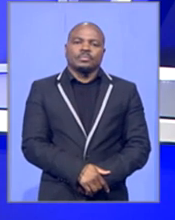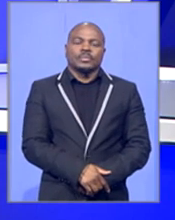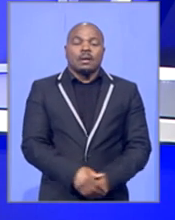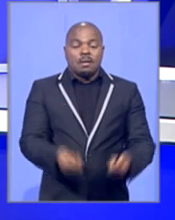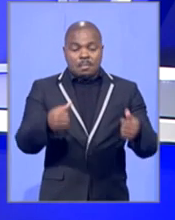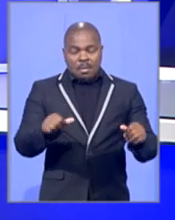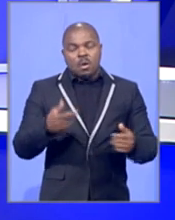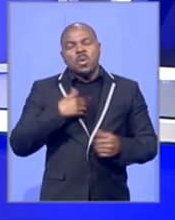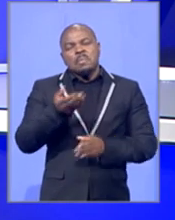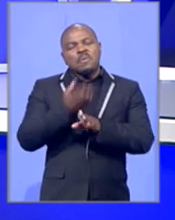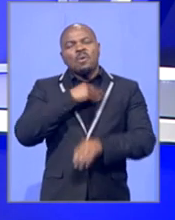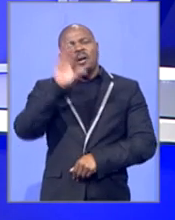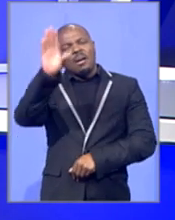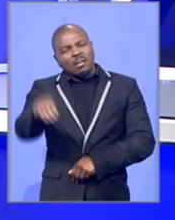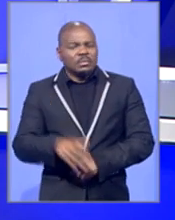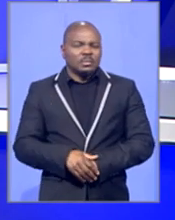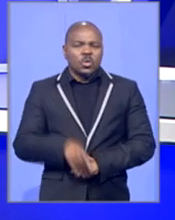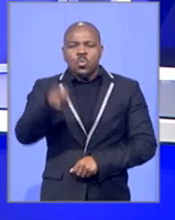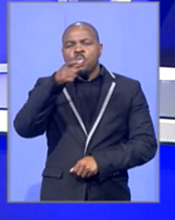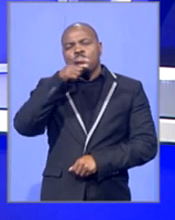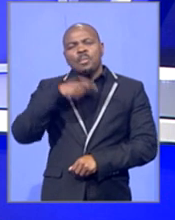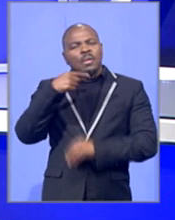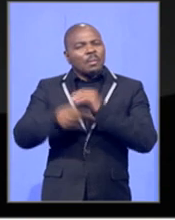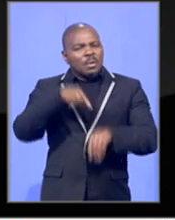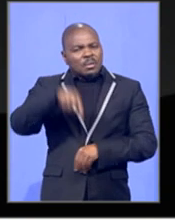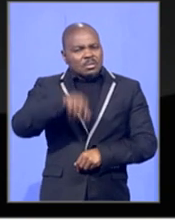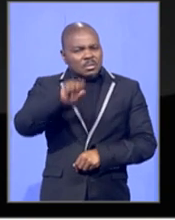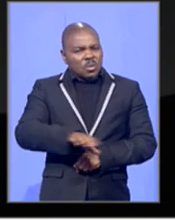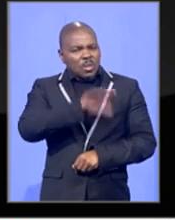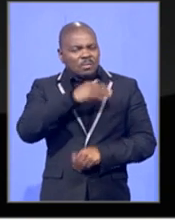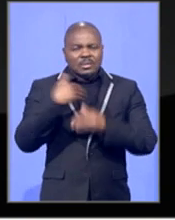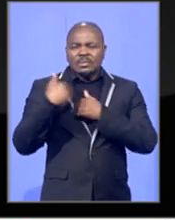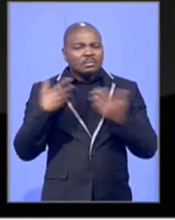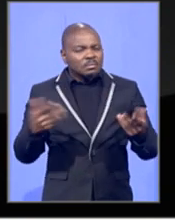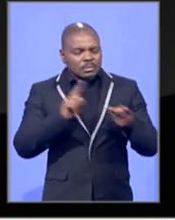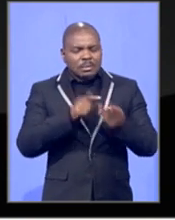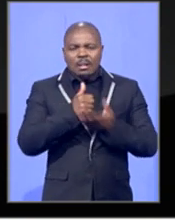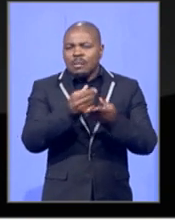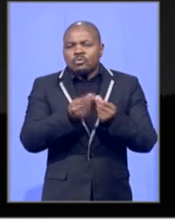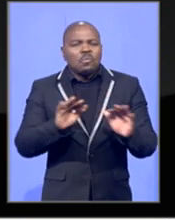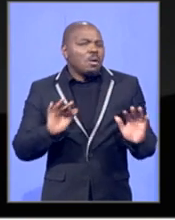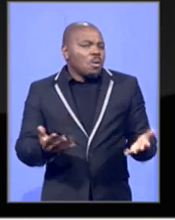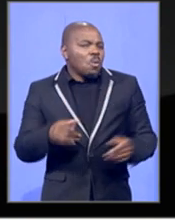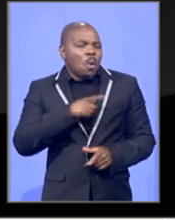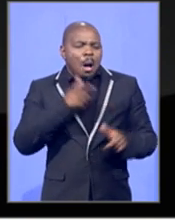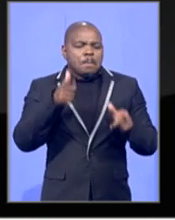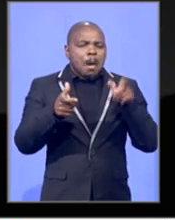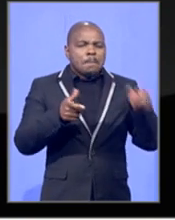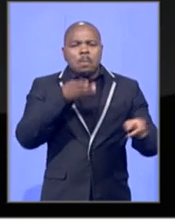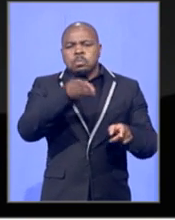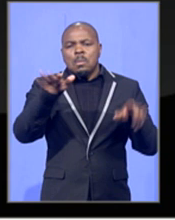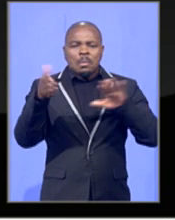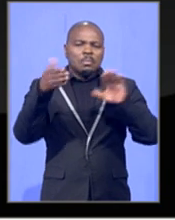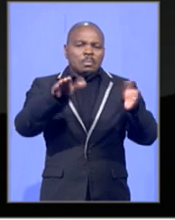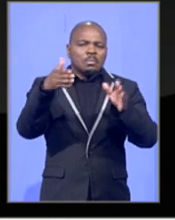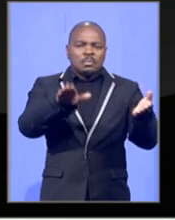Bjale re le kgopetse sa mafatlheng a lena ka ga maemo a polokego le gore tharollo e ka ba eng morago ga go thuntšhwa le go bolawa